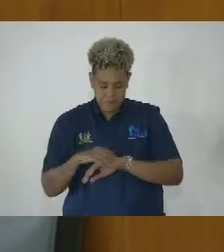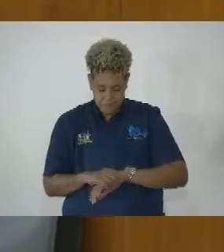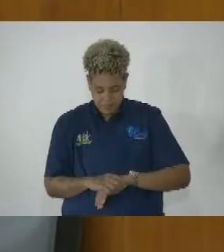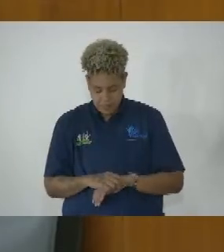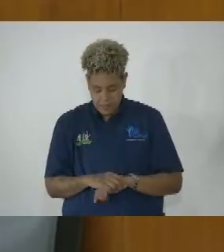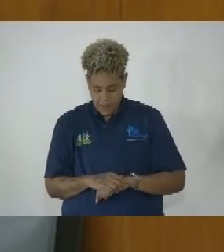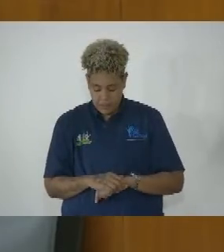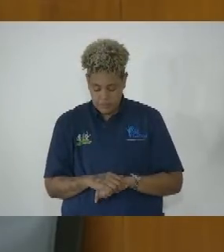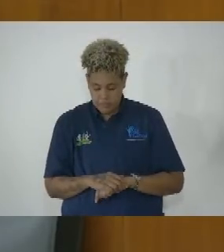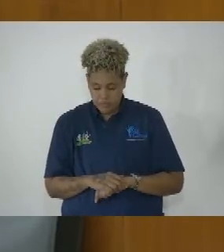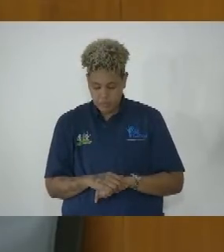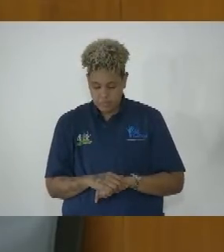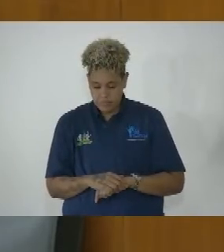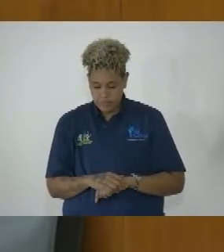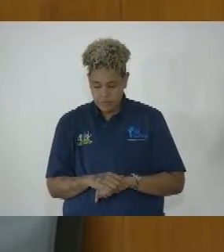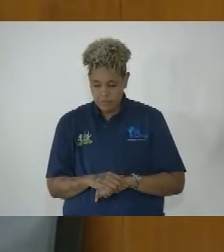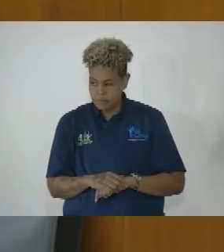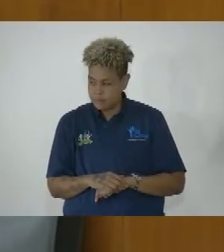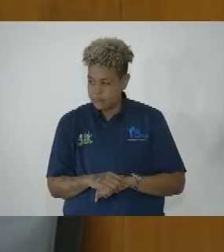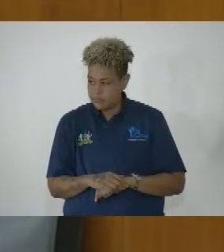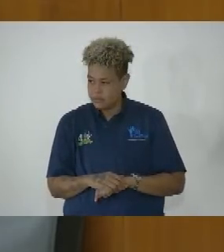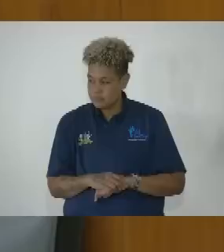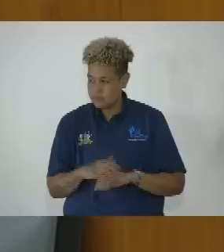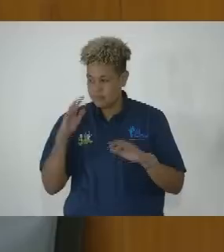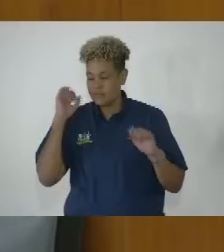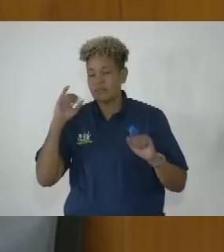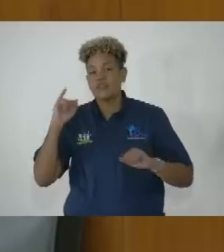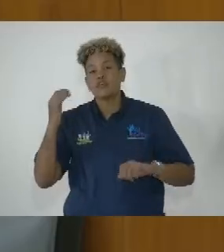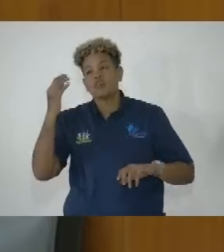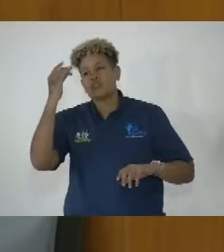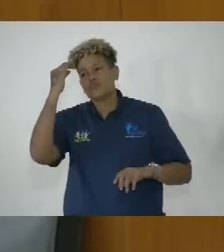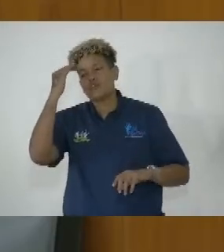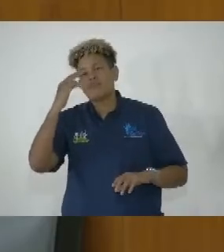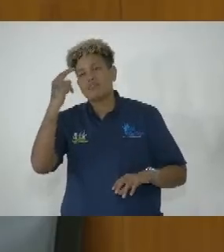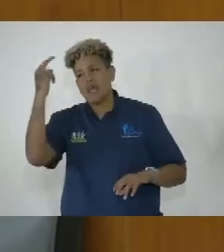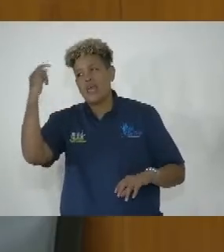Mr. President, I will just reflect on